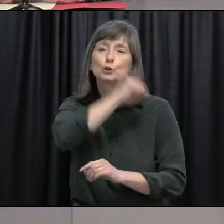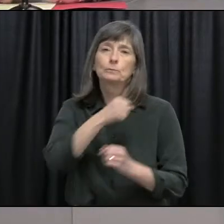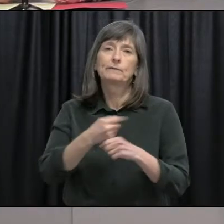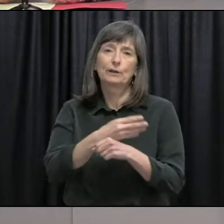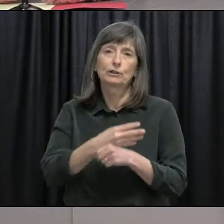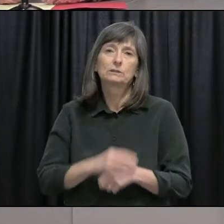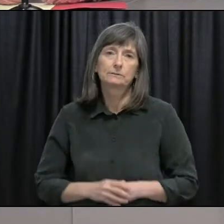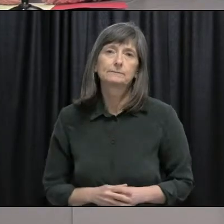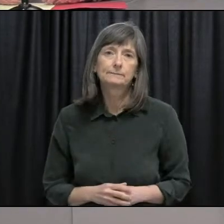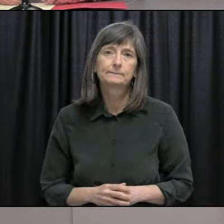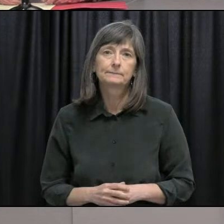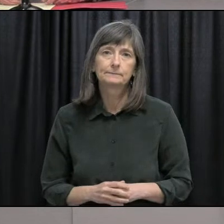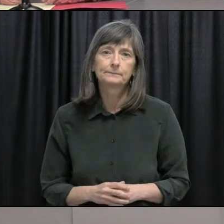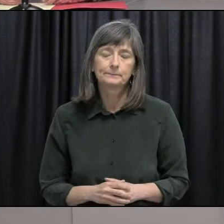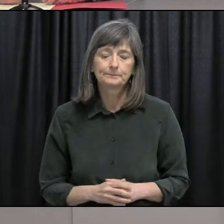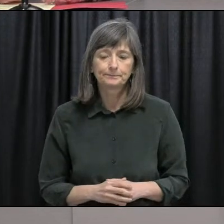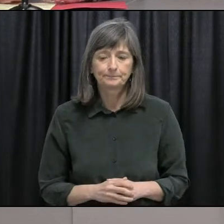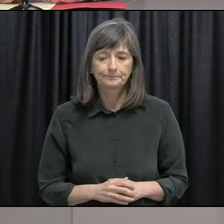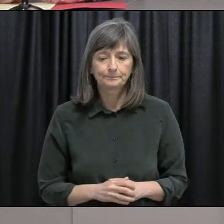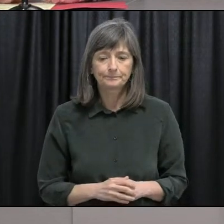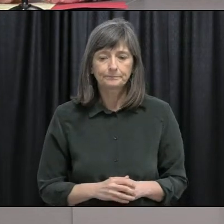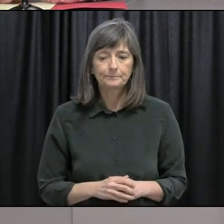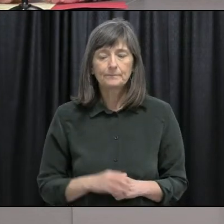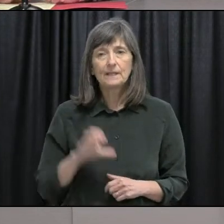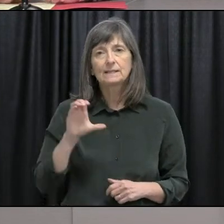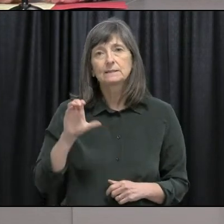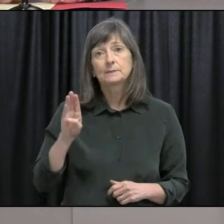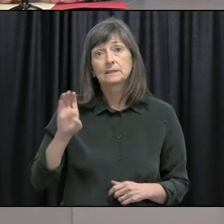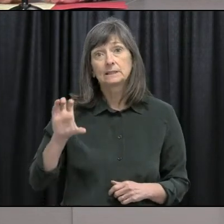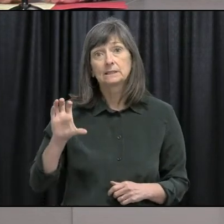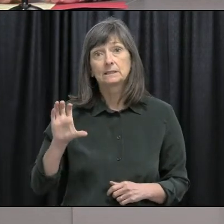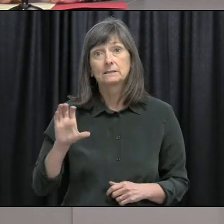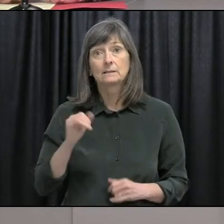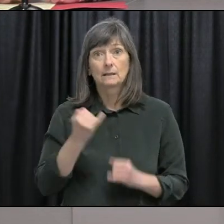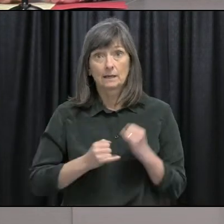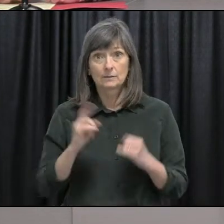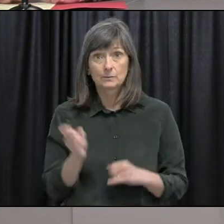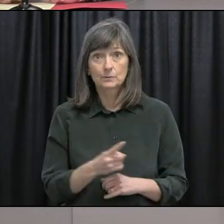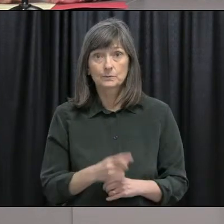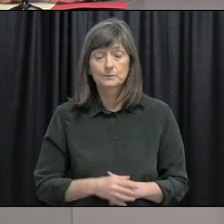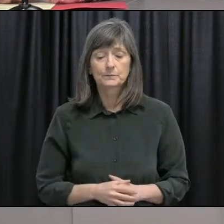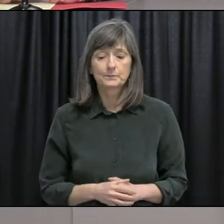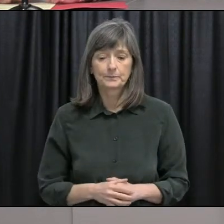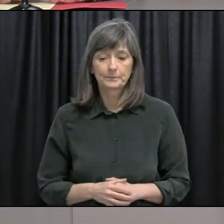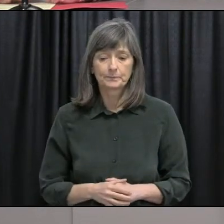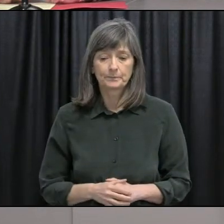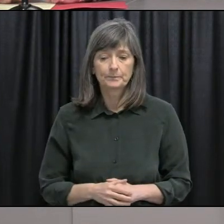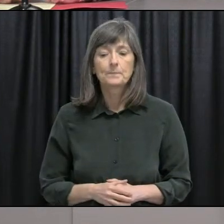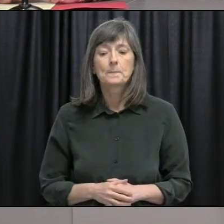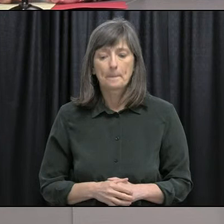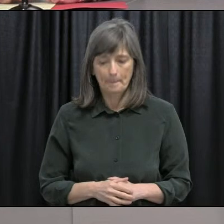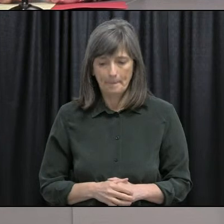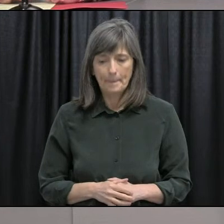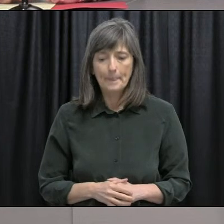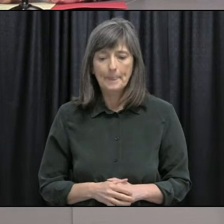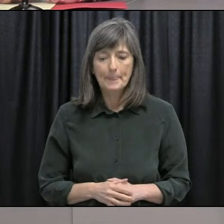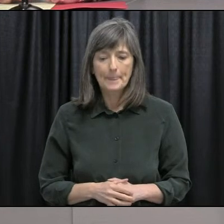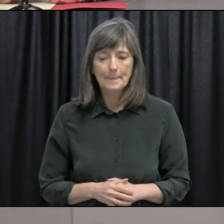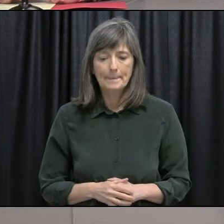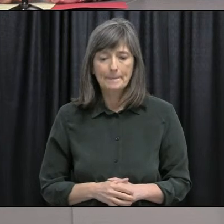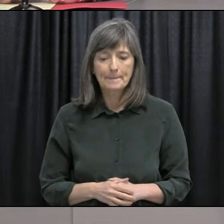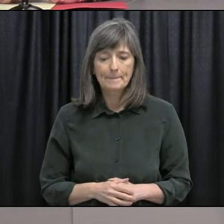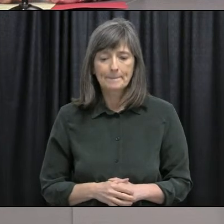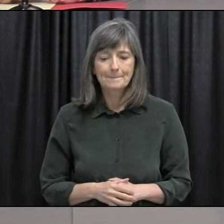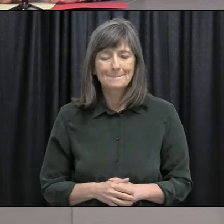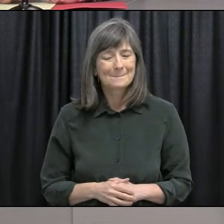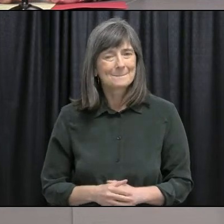Thank you. Peter Cowan with CBC. Do you have a final question? I do. A lot of people have questions about